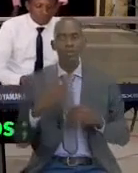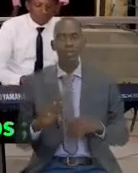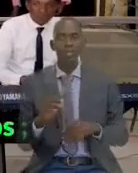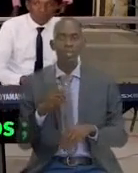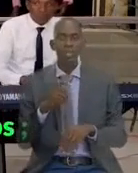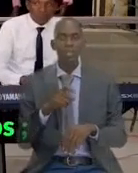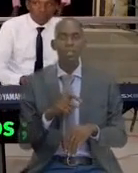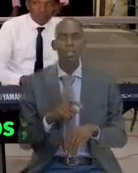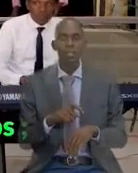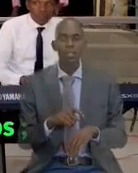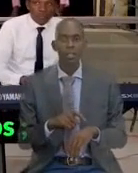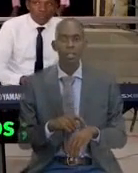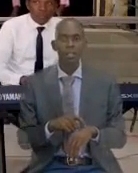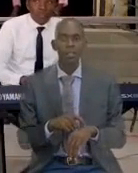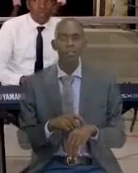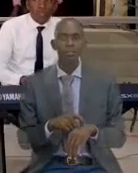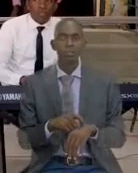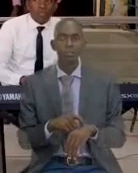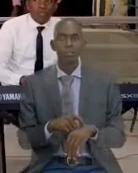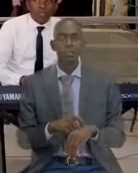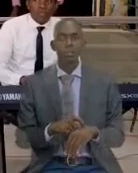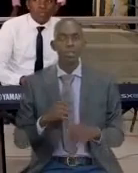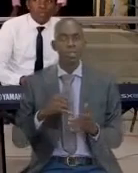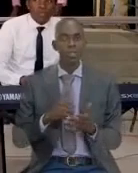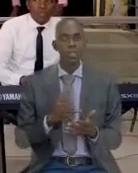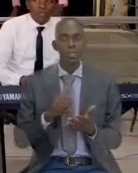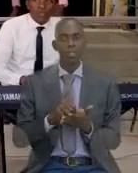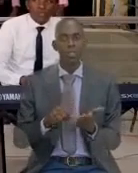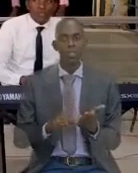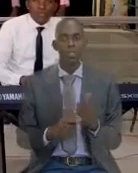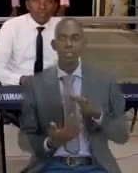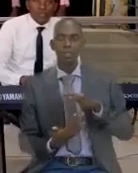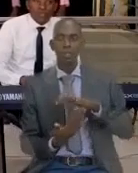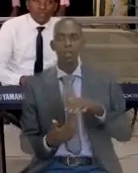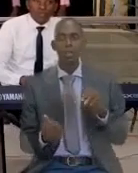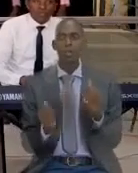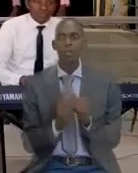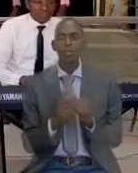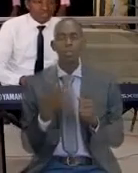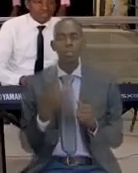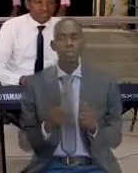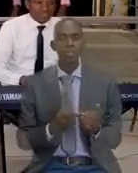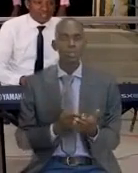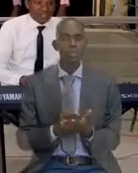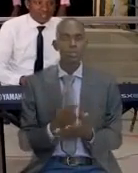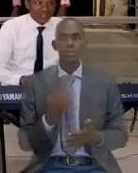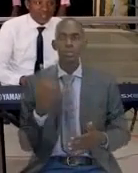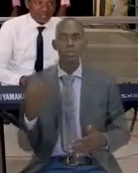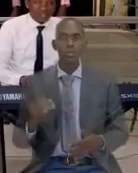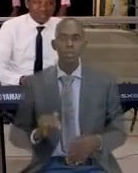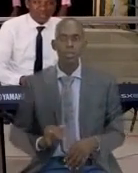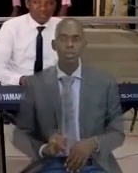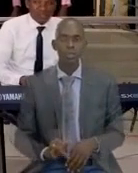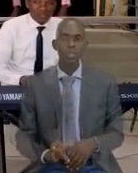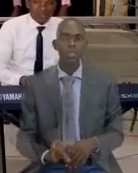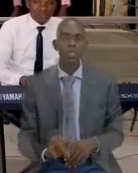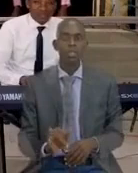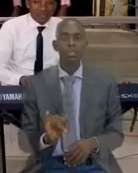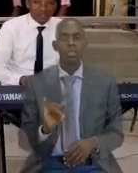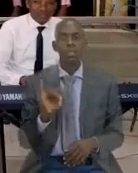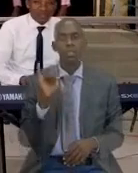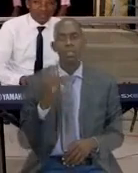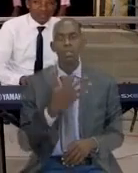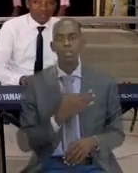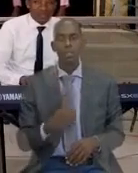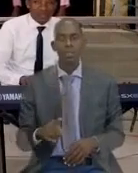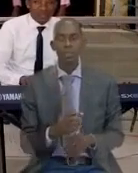of time. Its pages burn with the truth eternal,